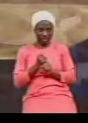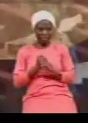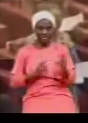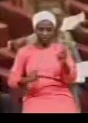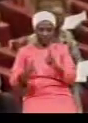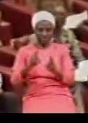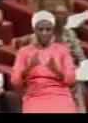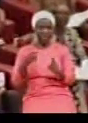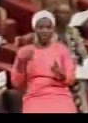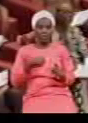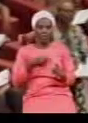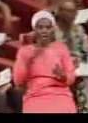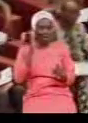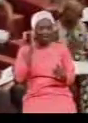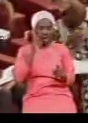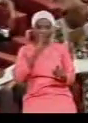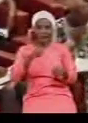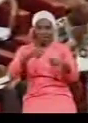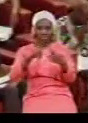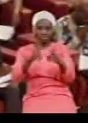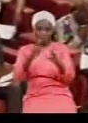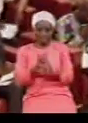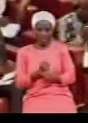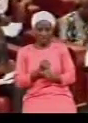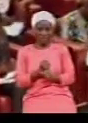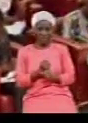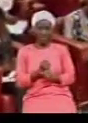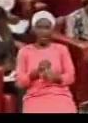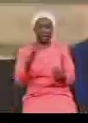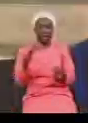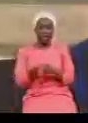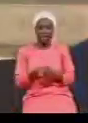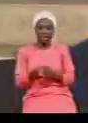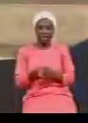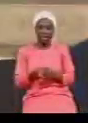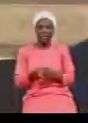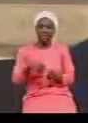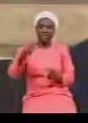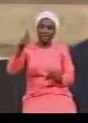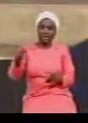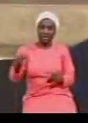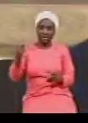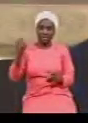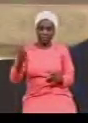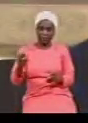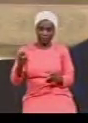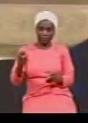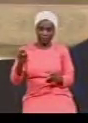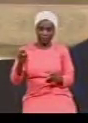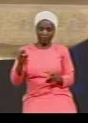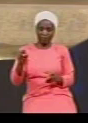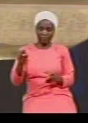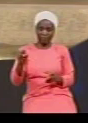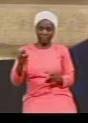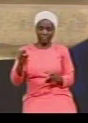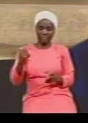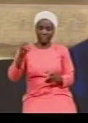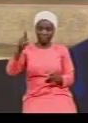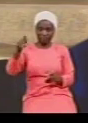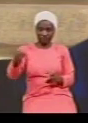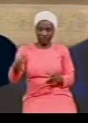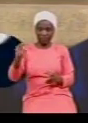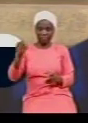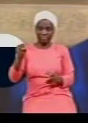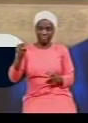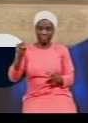going to possess. Look at Psalm 2. We're reading from verse 8. Psalm 2.